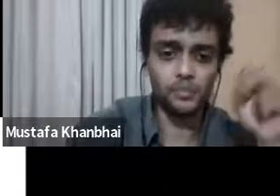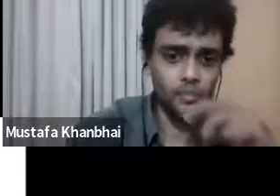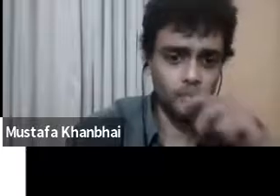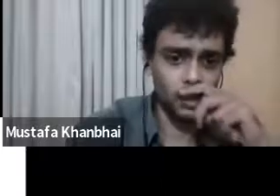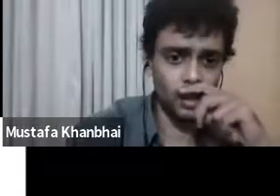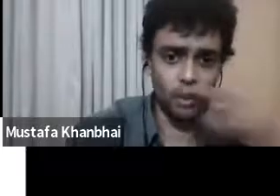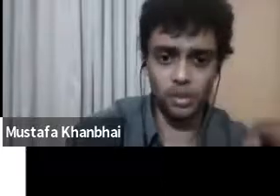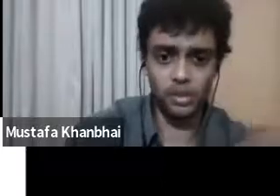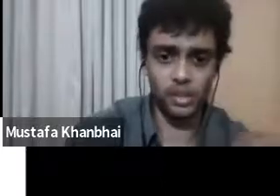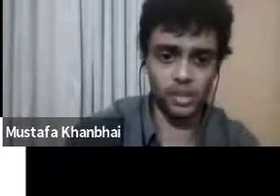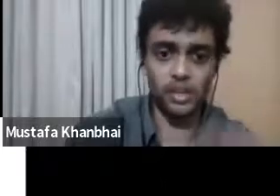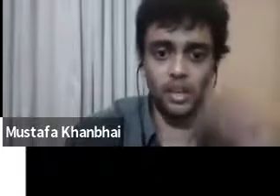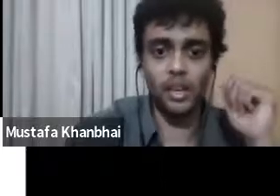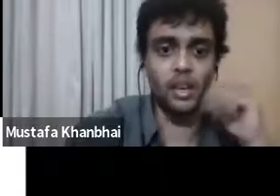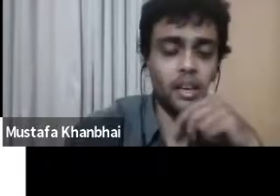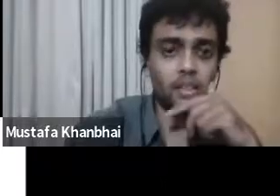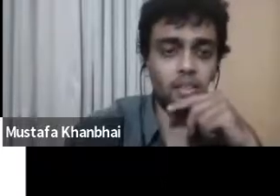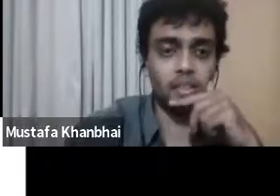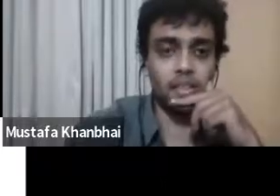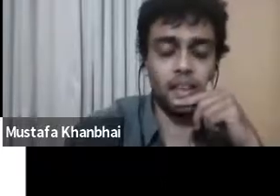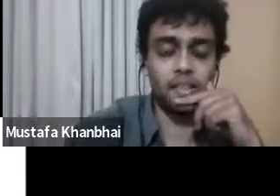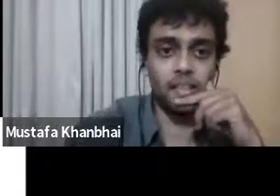India, published in